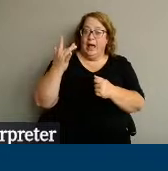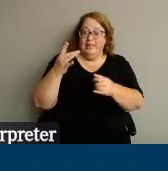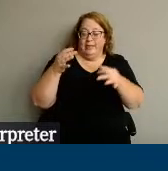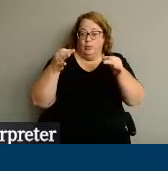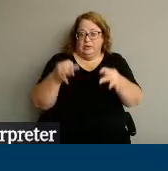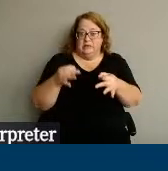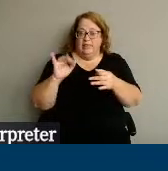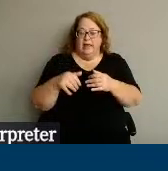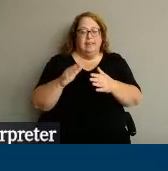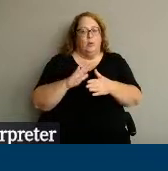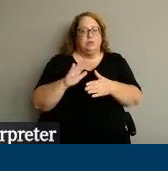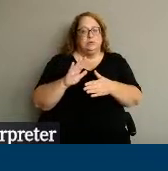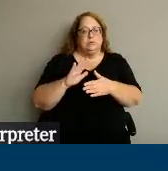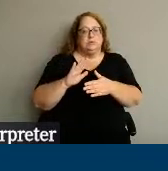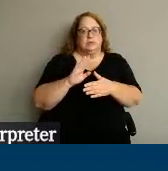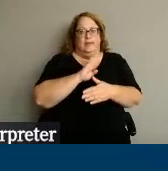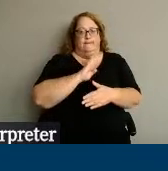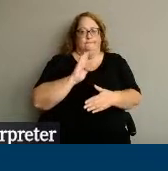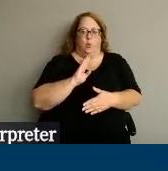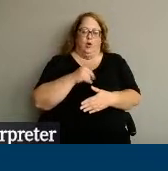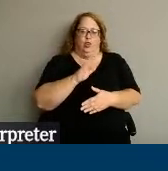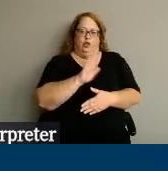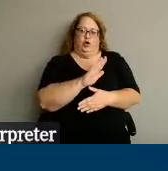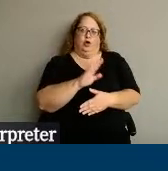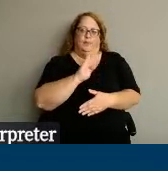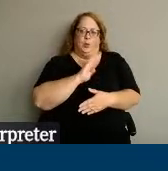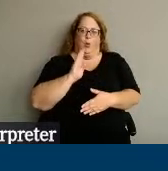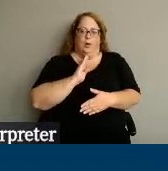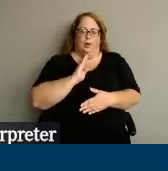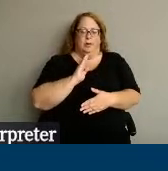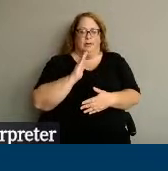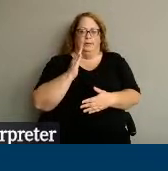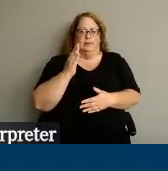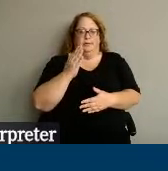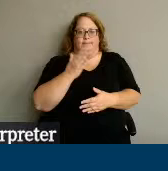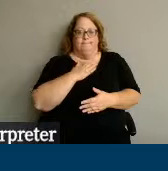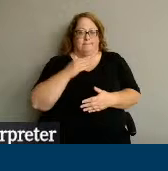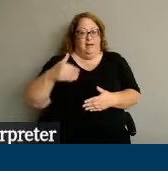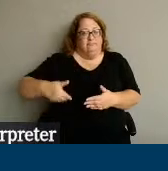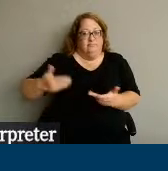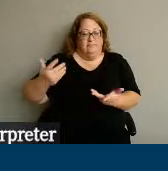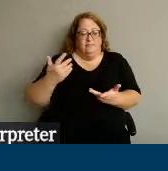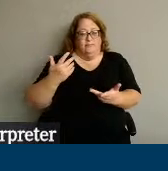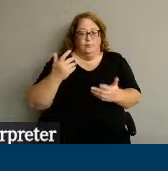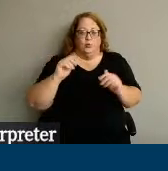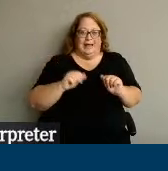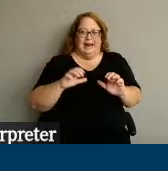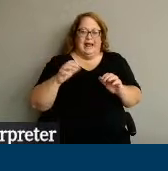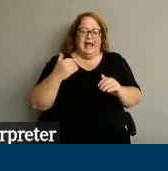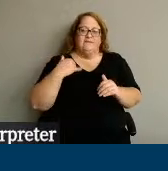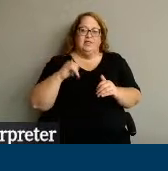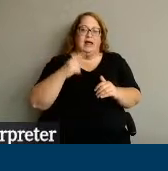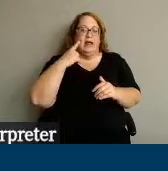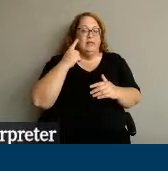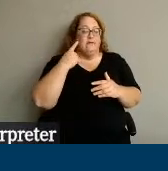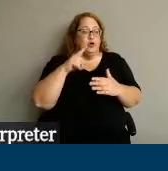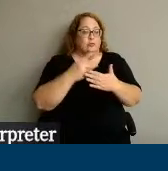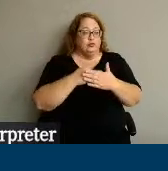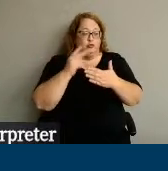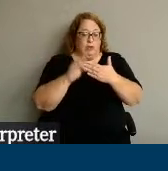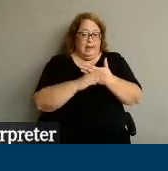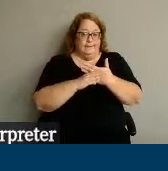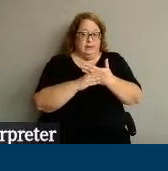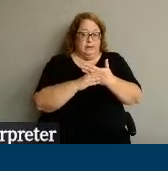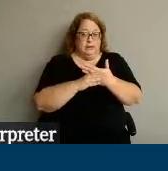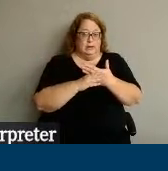choose, because that was a decision that their board made. right. So my guess is that you're able to have that. For instance, I think in terms of programming, if